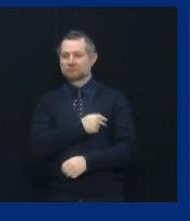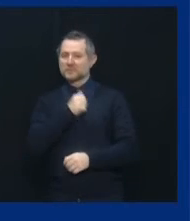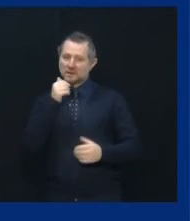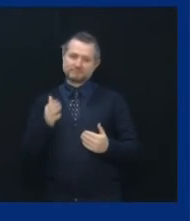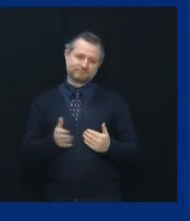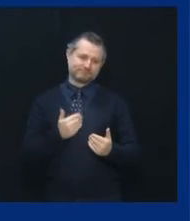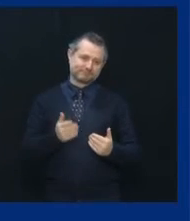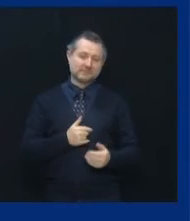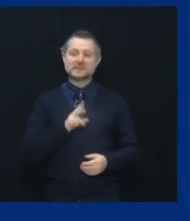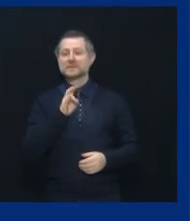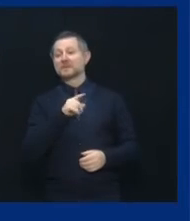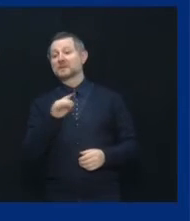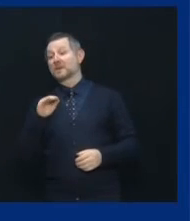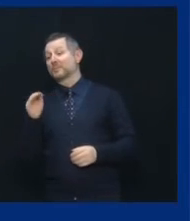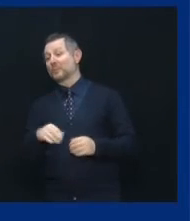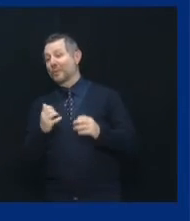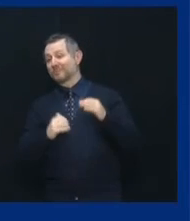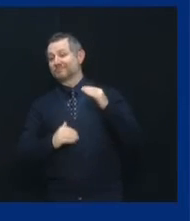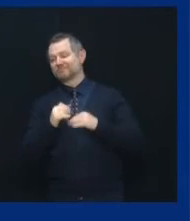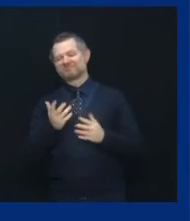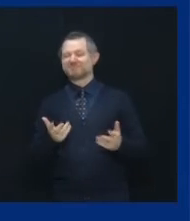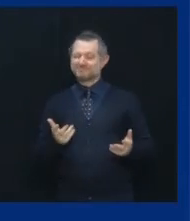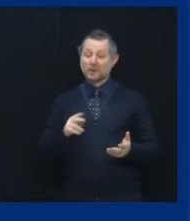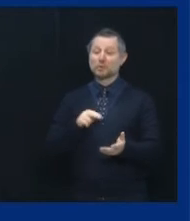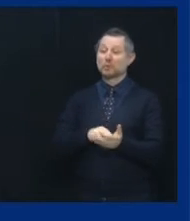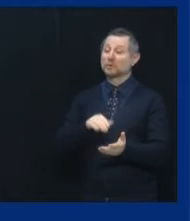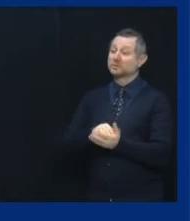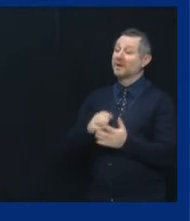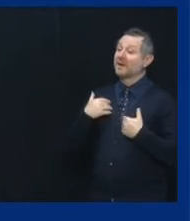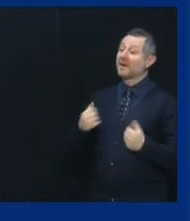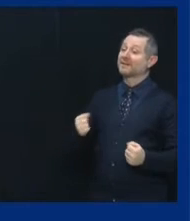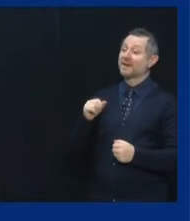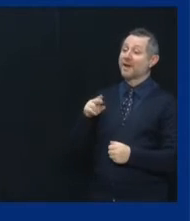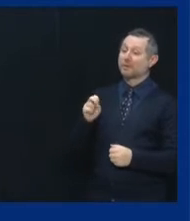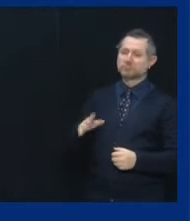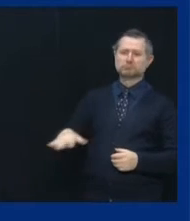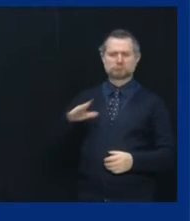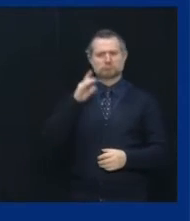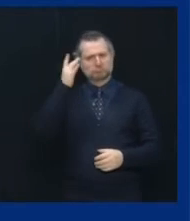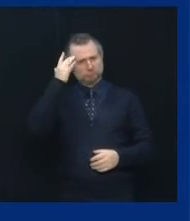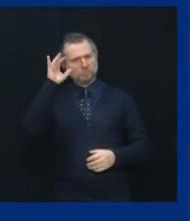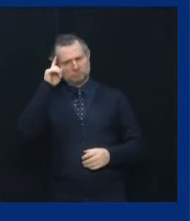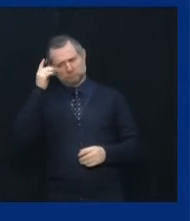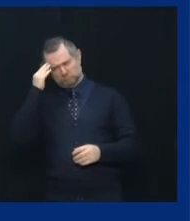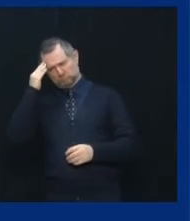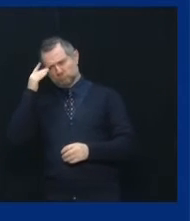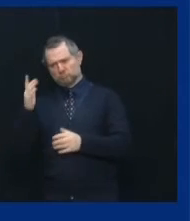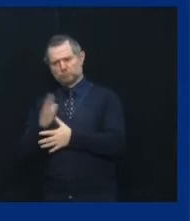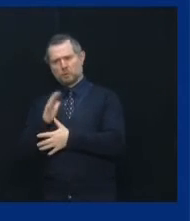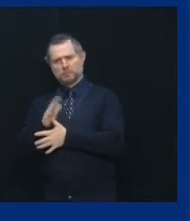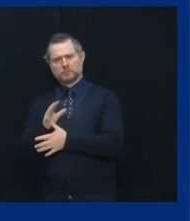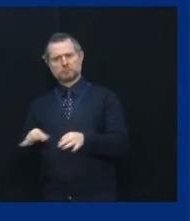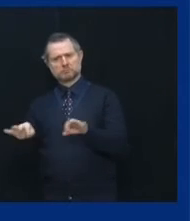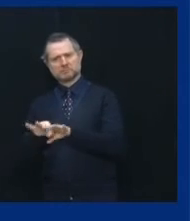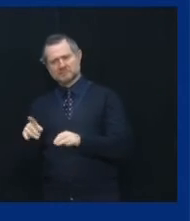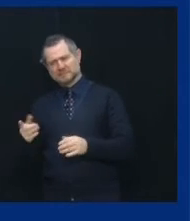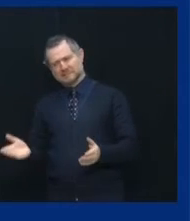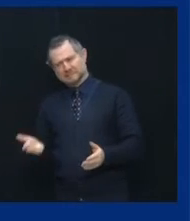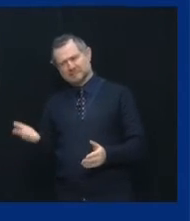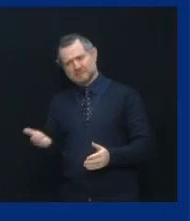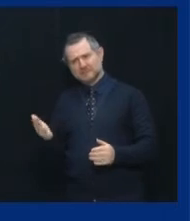healthcare community, which is where we're starting, we want to make sure we get closer to